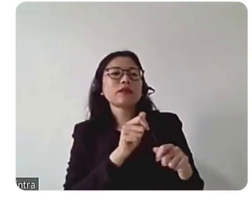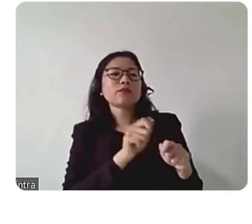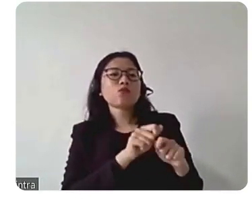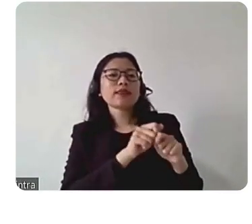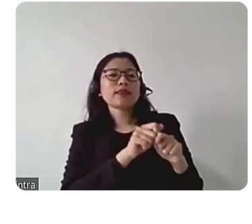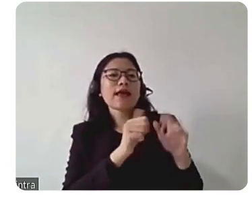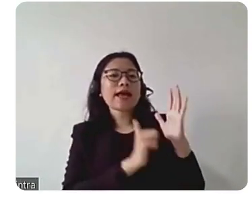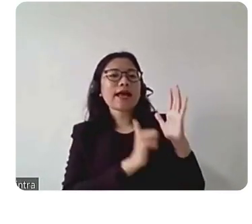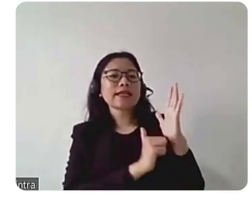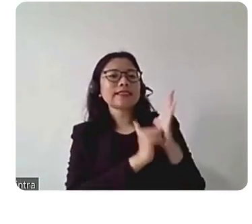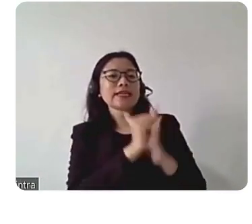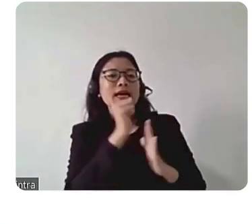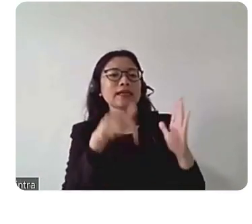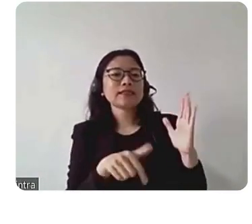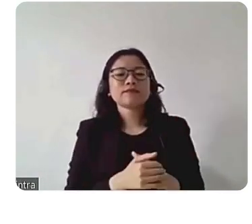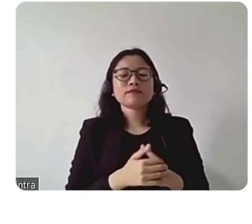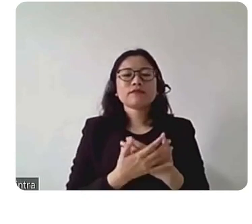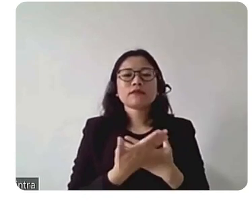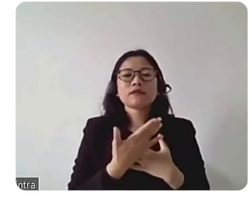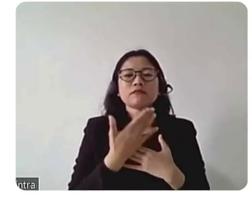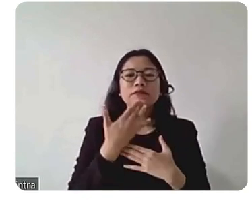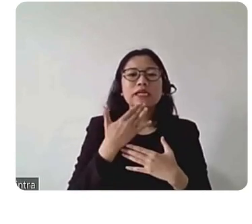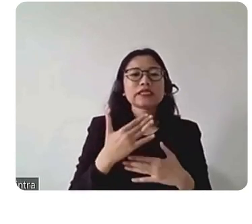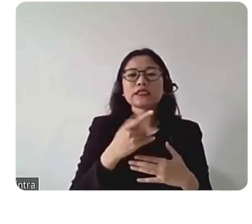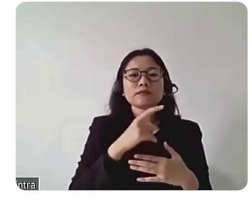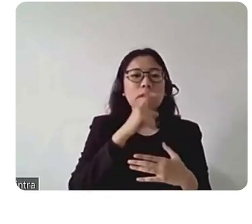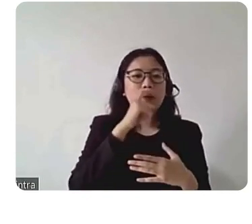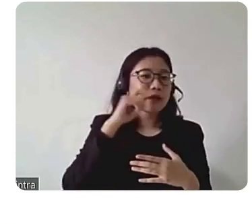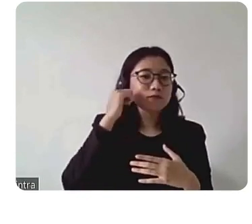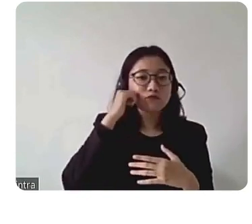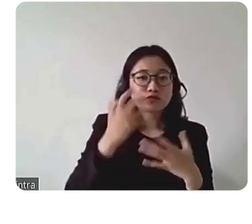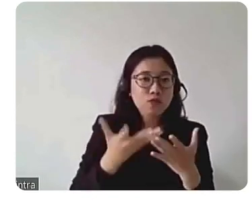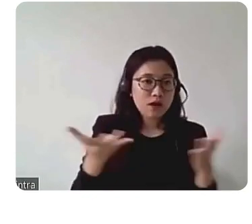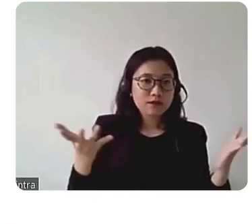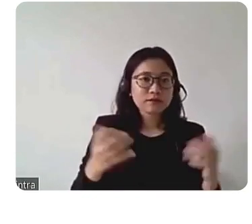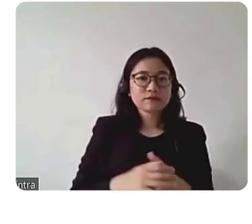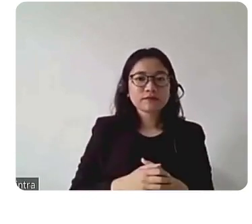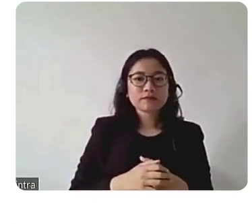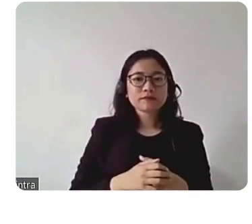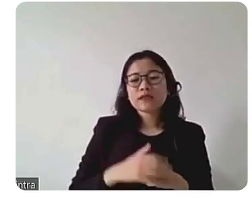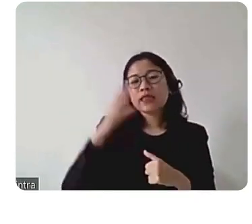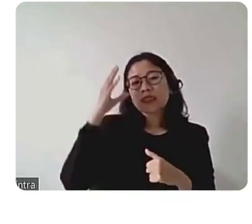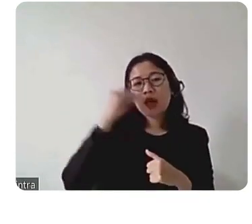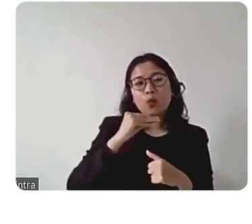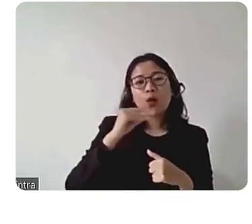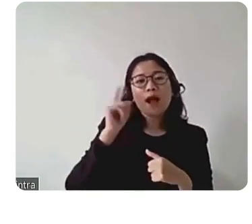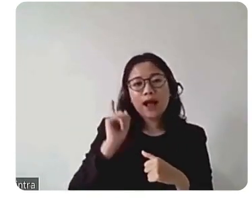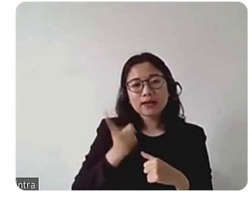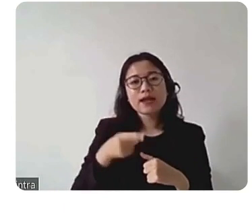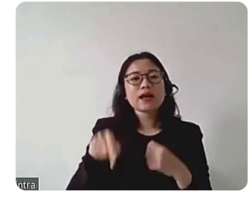Dear ladies and gentlemen, as we all know, the triple planetary